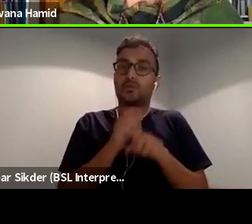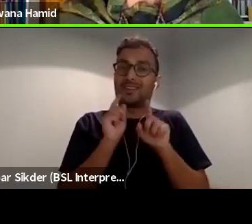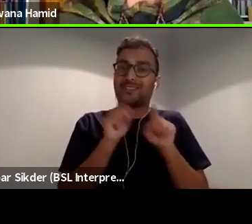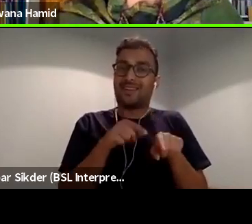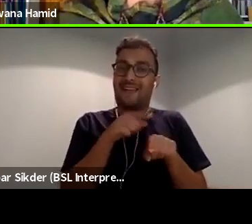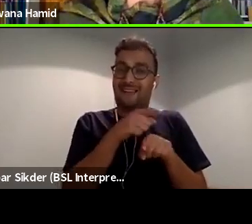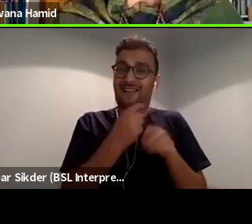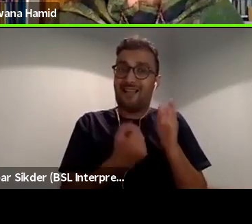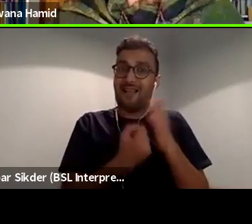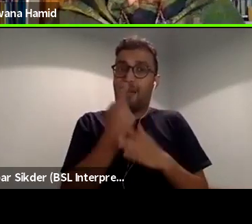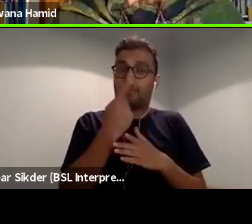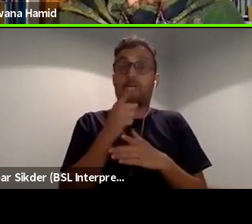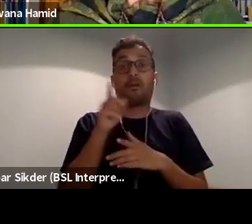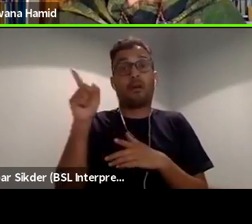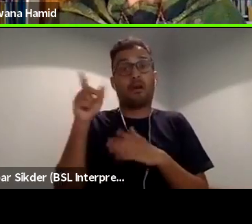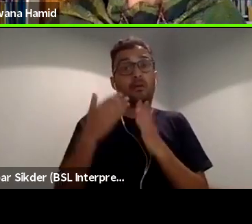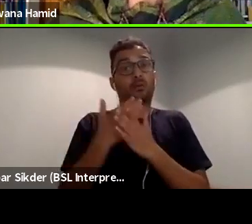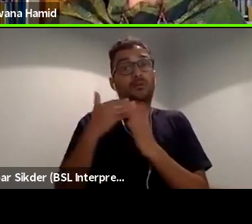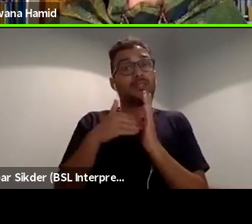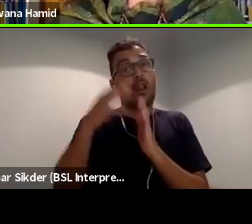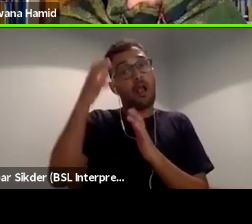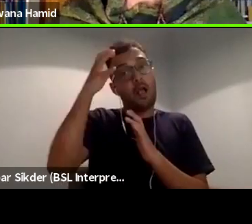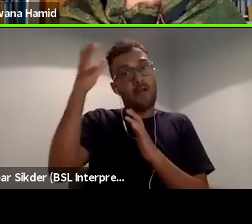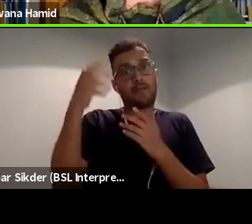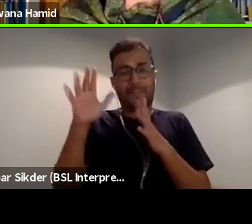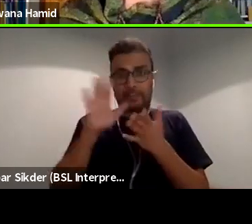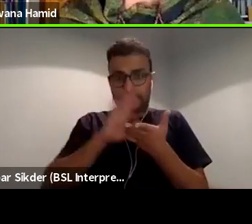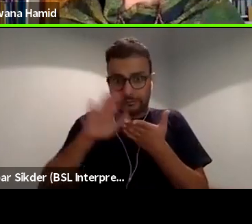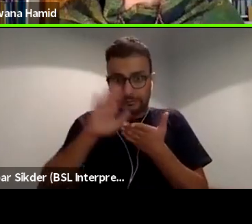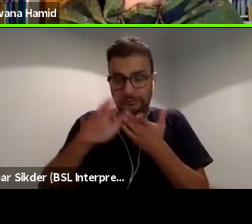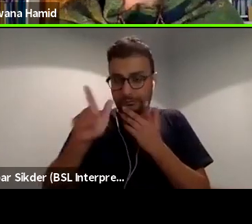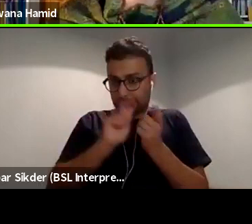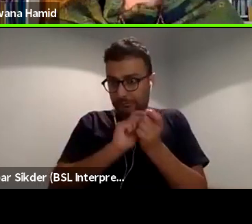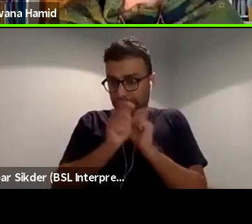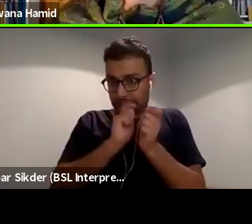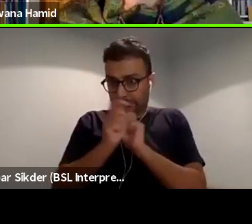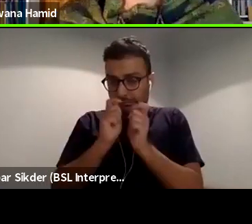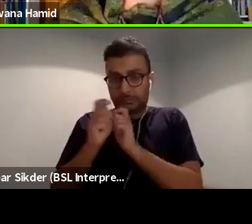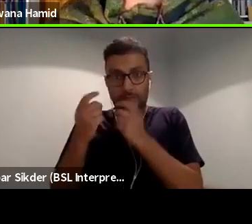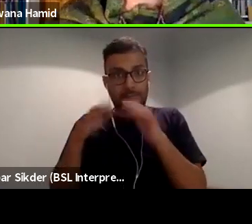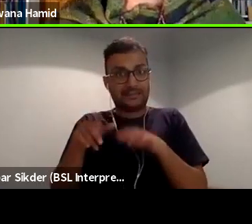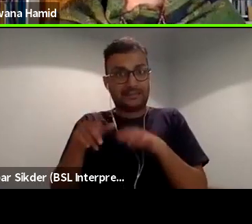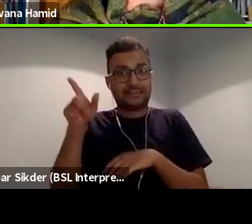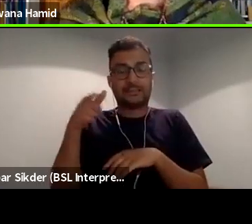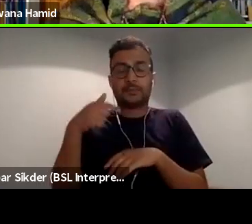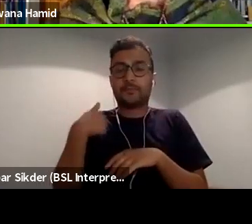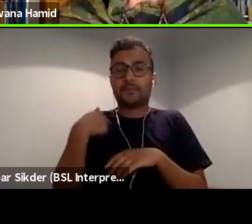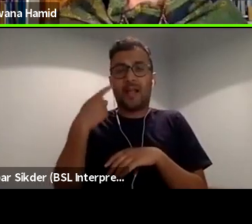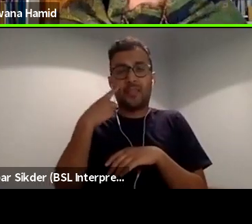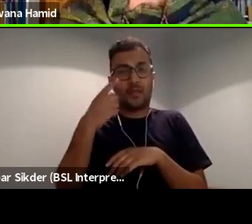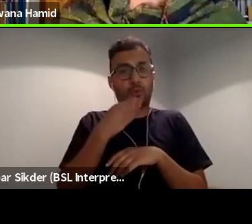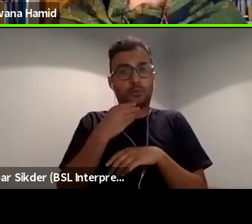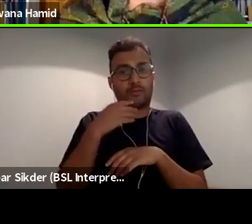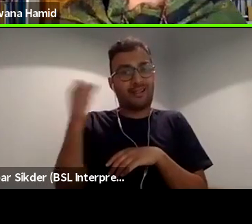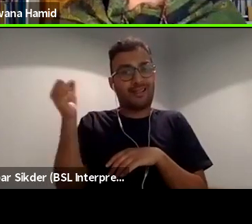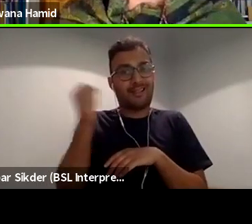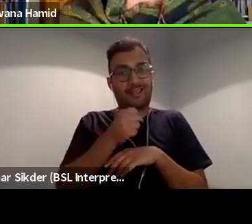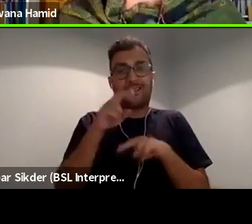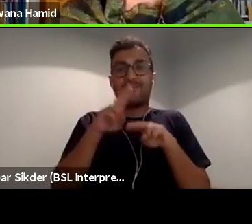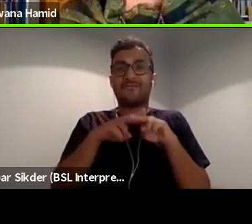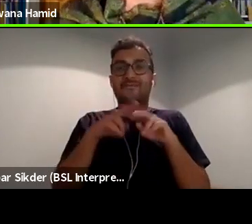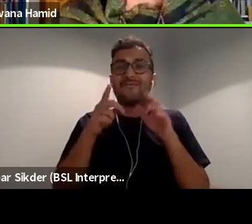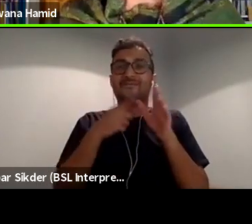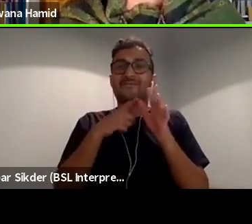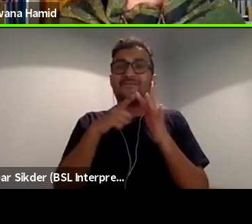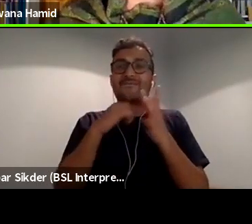kind of changes. And it would be good to bring Faisal in here as well, because obviously there's a huge section on Christchurch